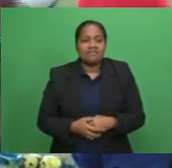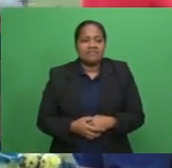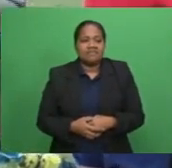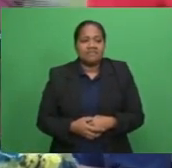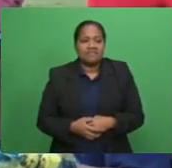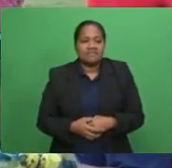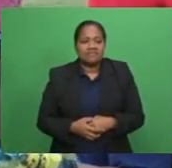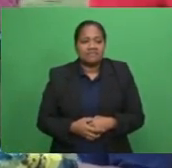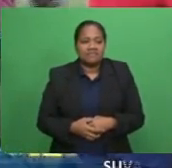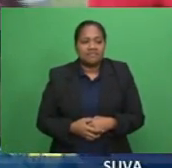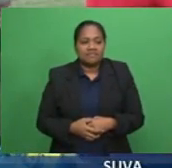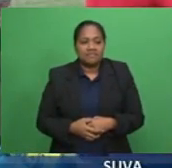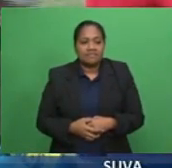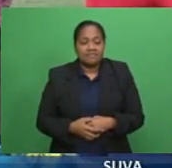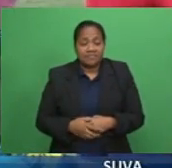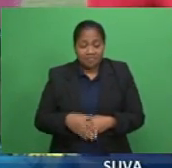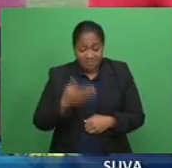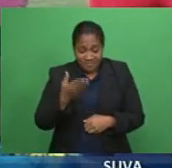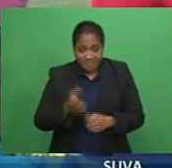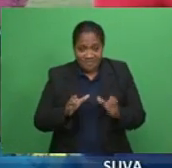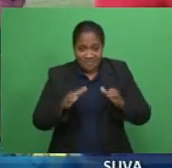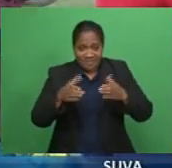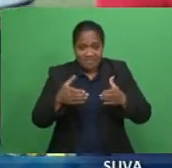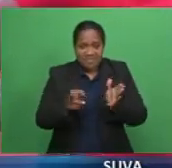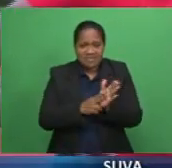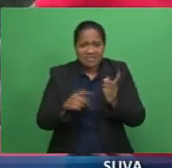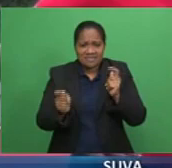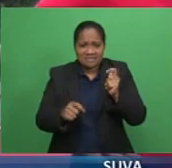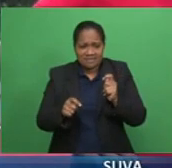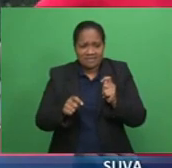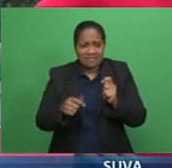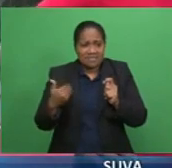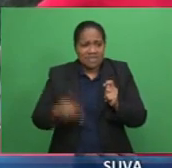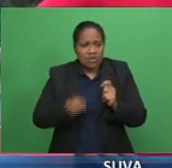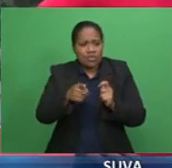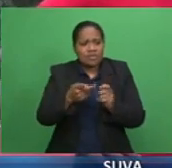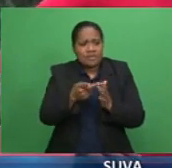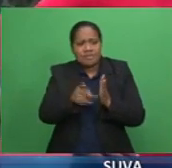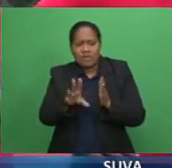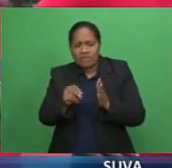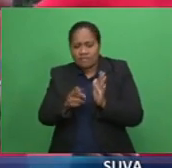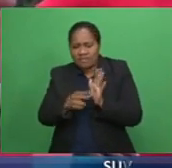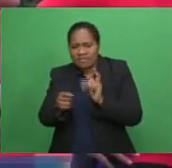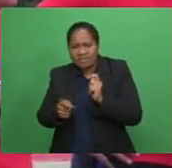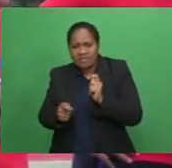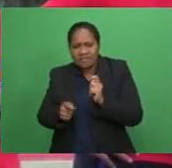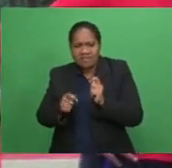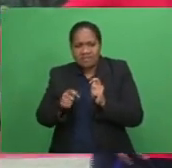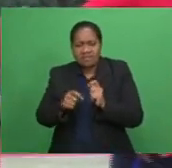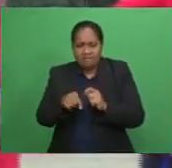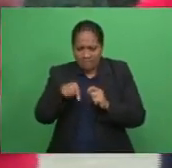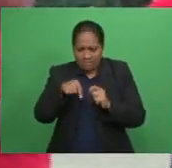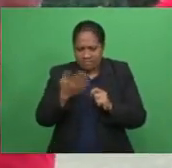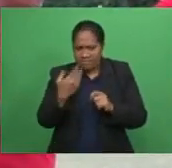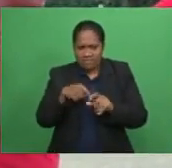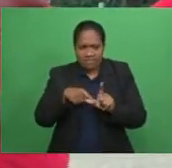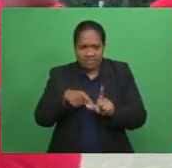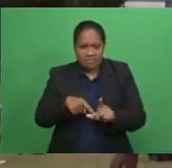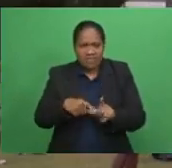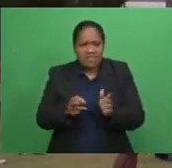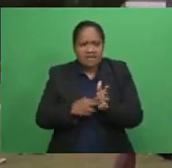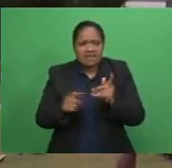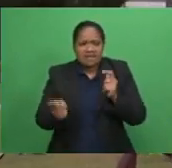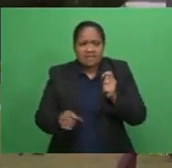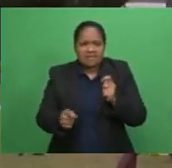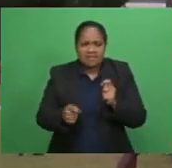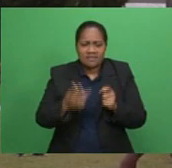The majority of the Naita Siri side were part of the squad last year and are accustomed to the Naita Siri style of play. They